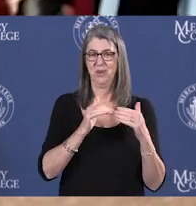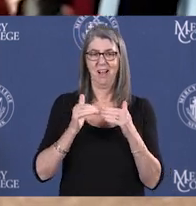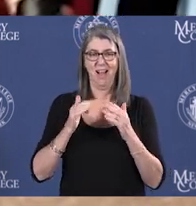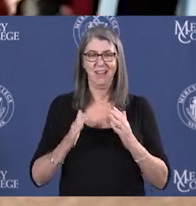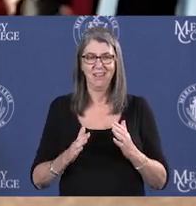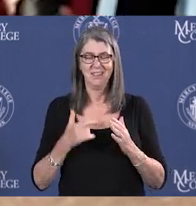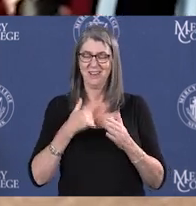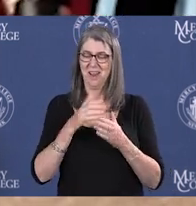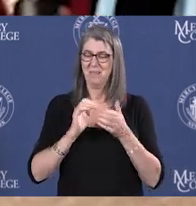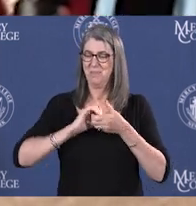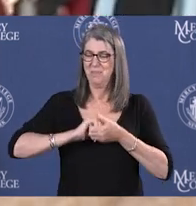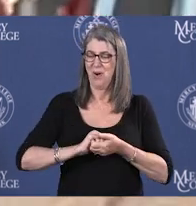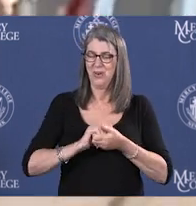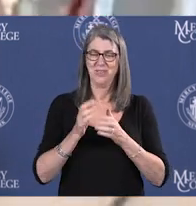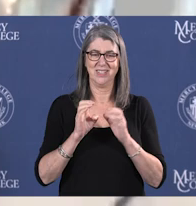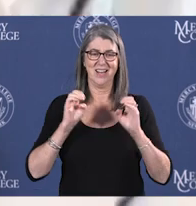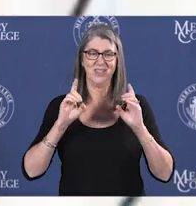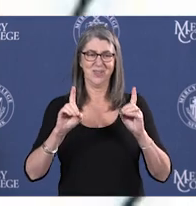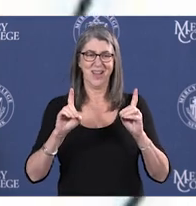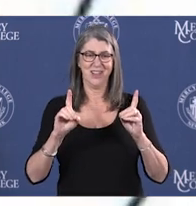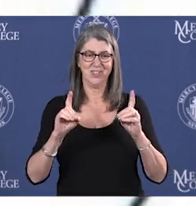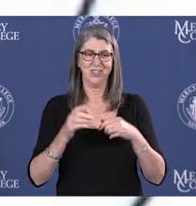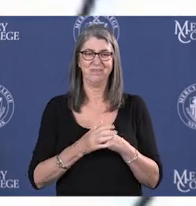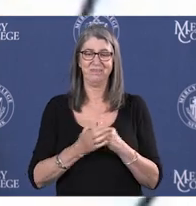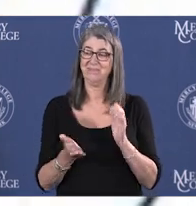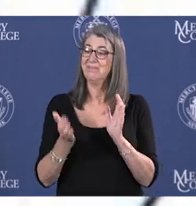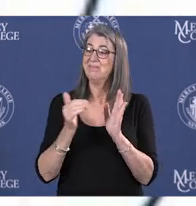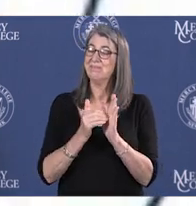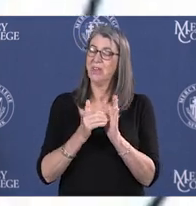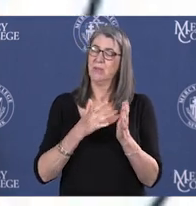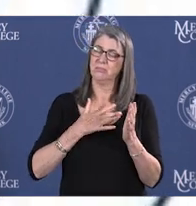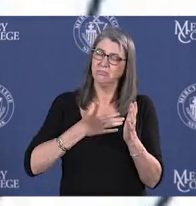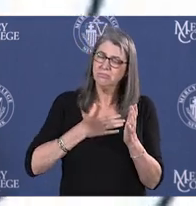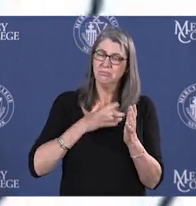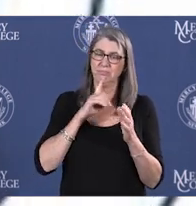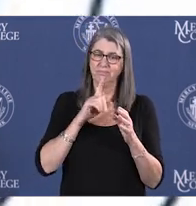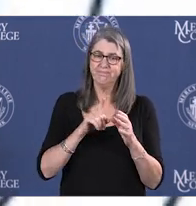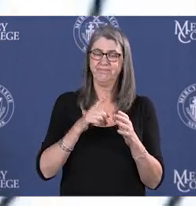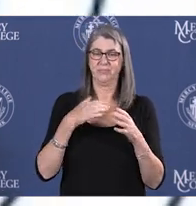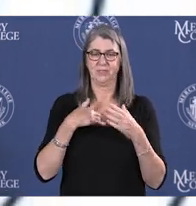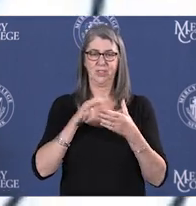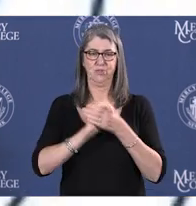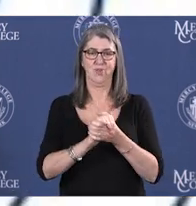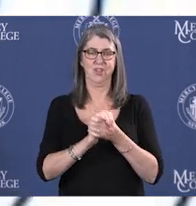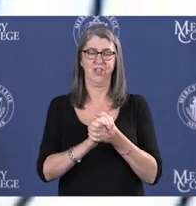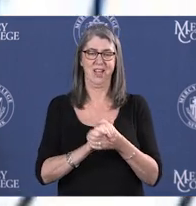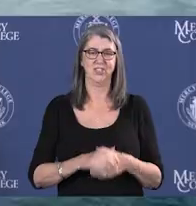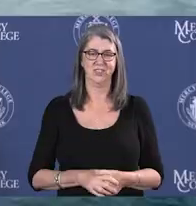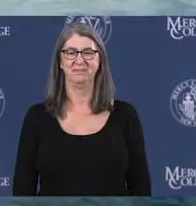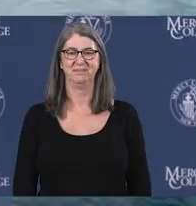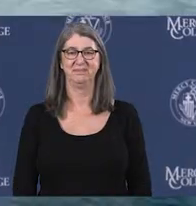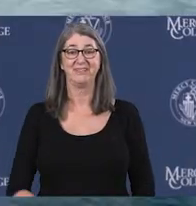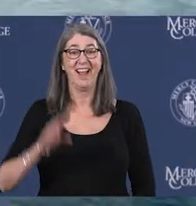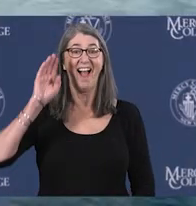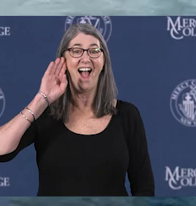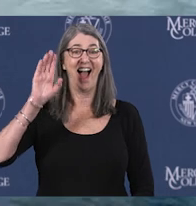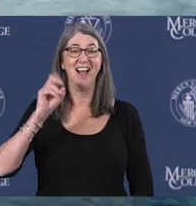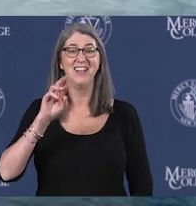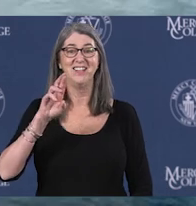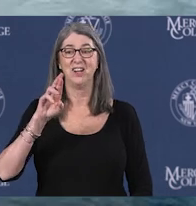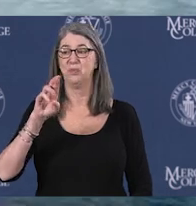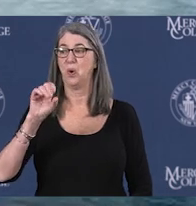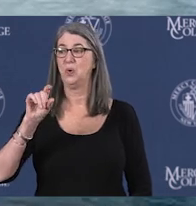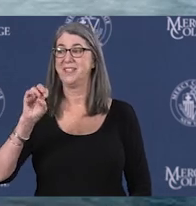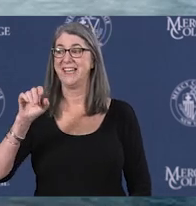colleagues and partners in education. Again, our heartfelt congratulations. Hi, I'm Dr.